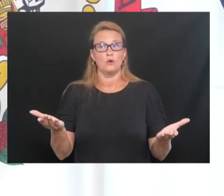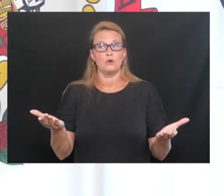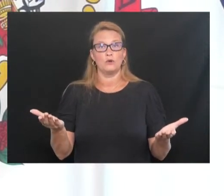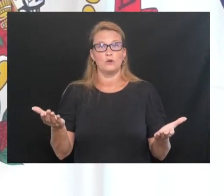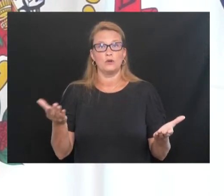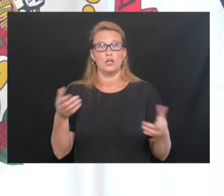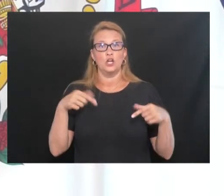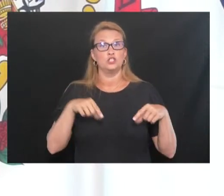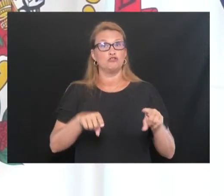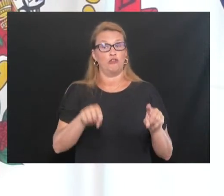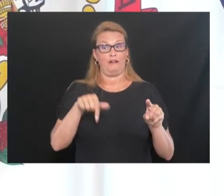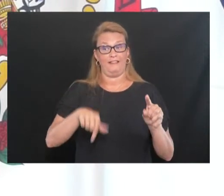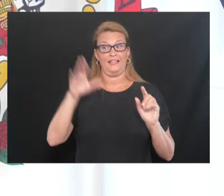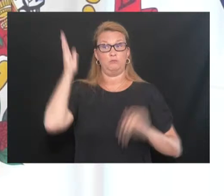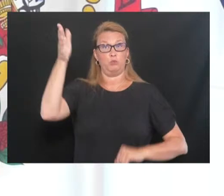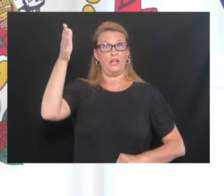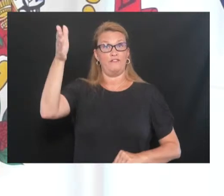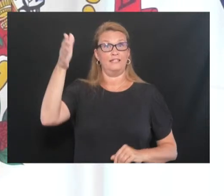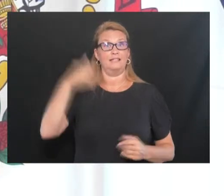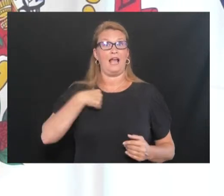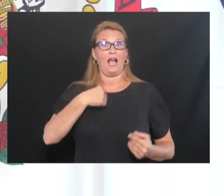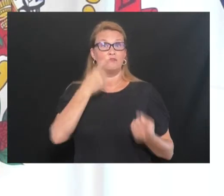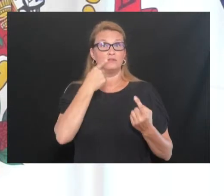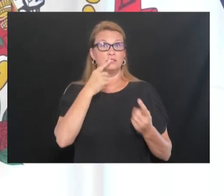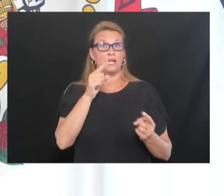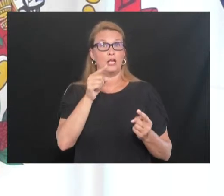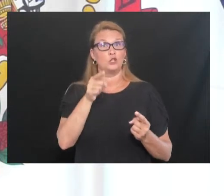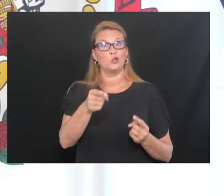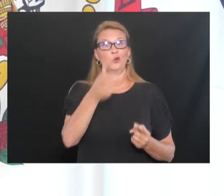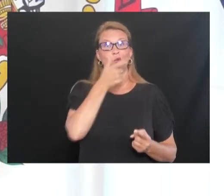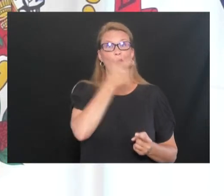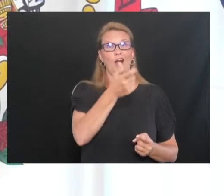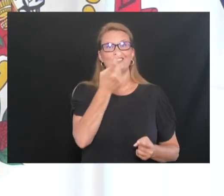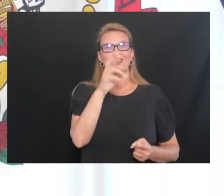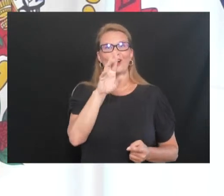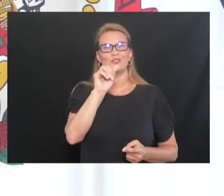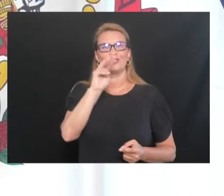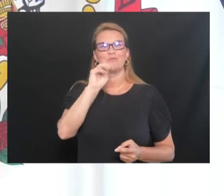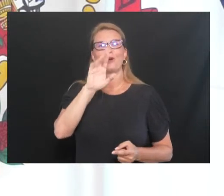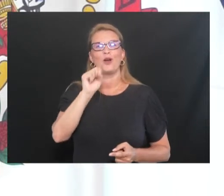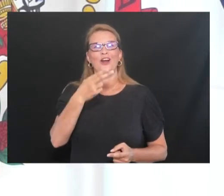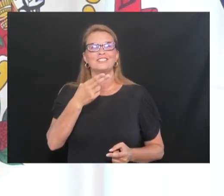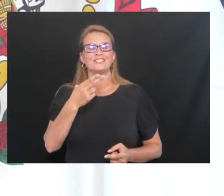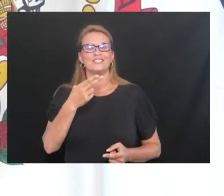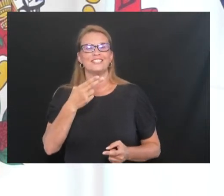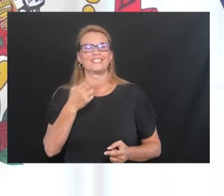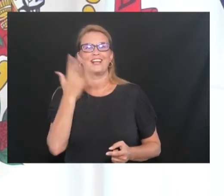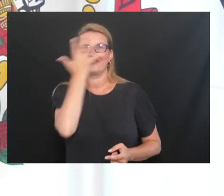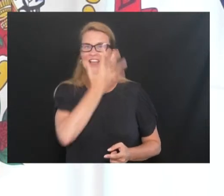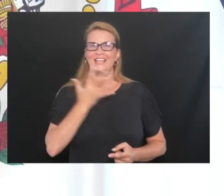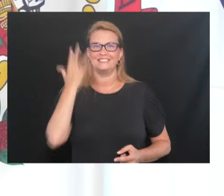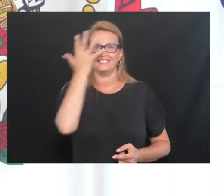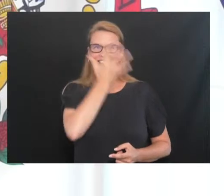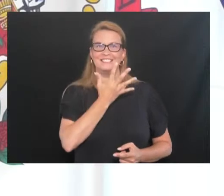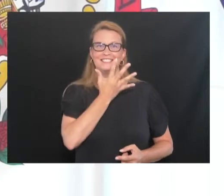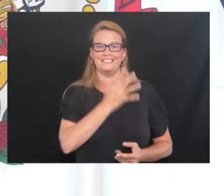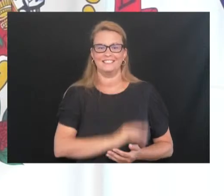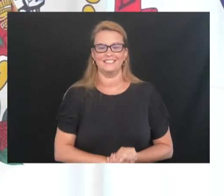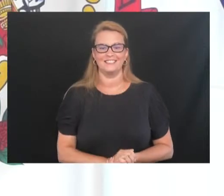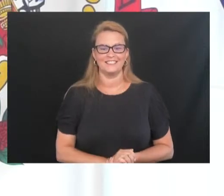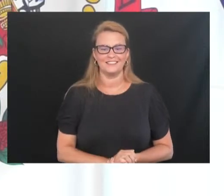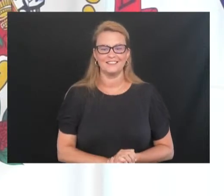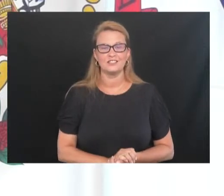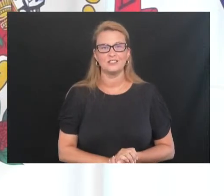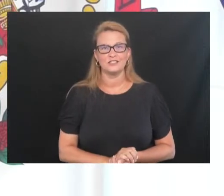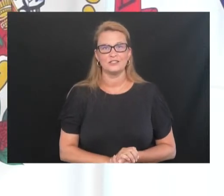the briefings, I told you the other day, I said, did you watch Dr. Marsh's face? Could you